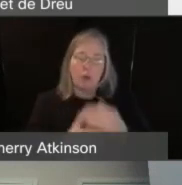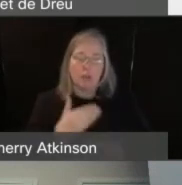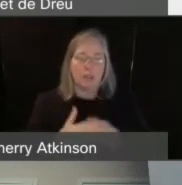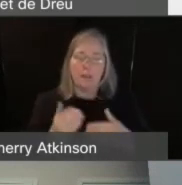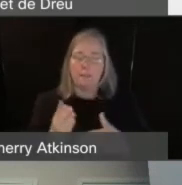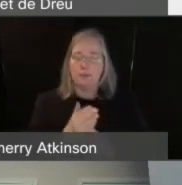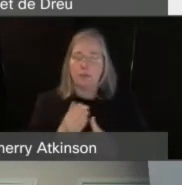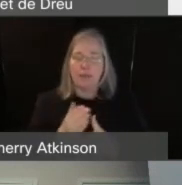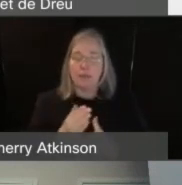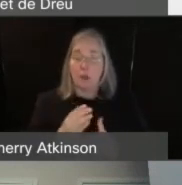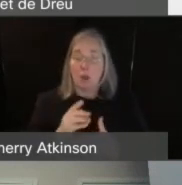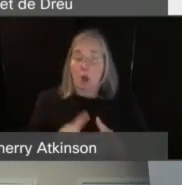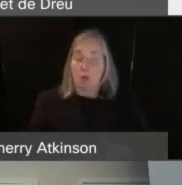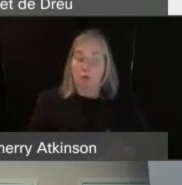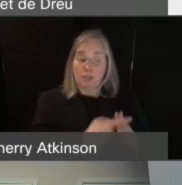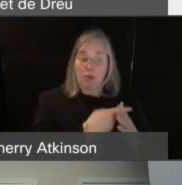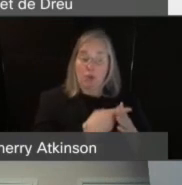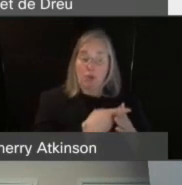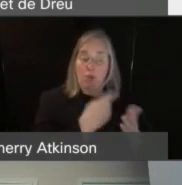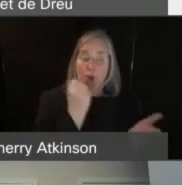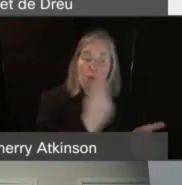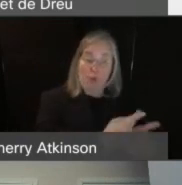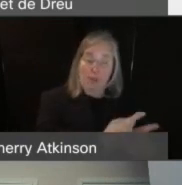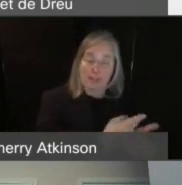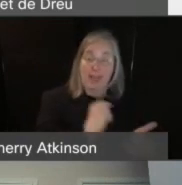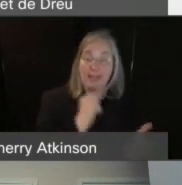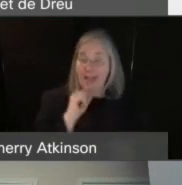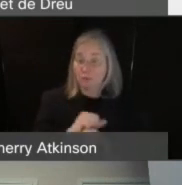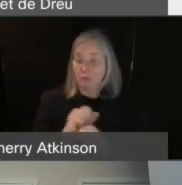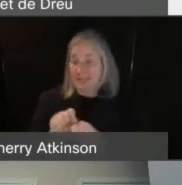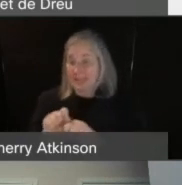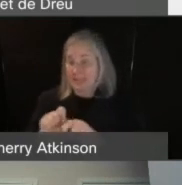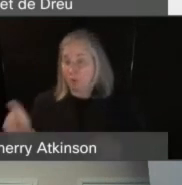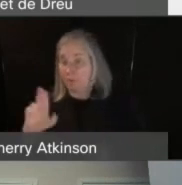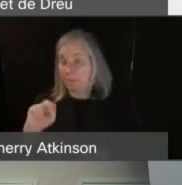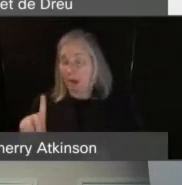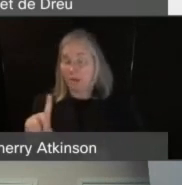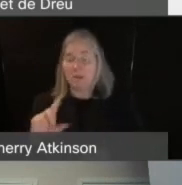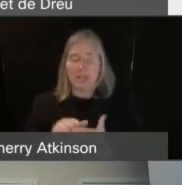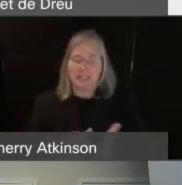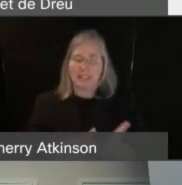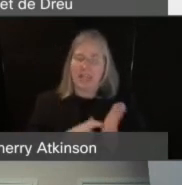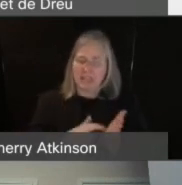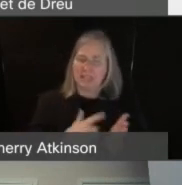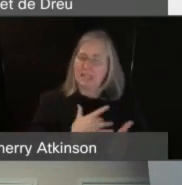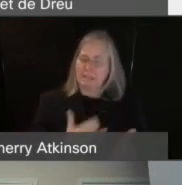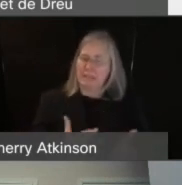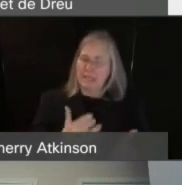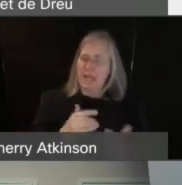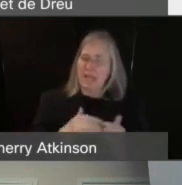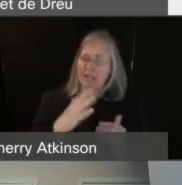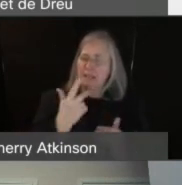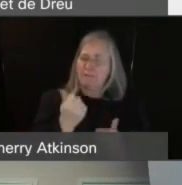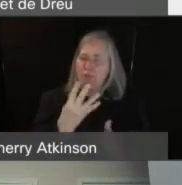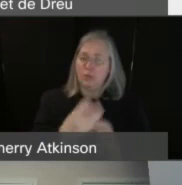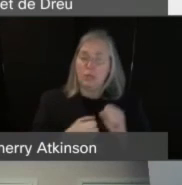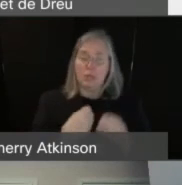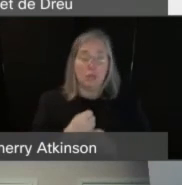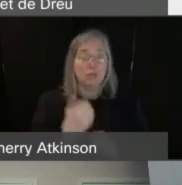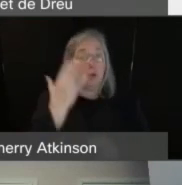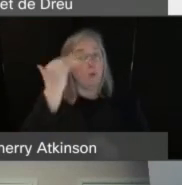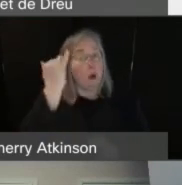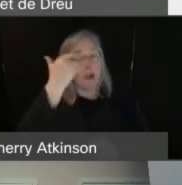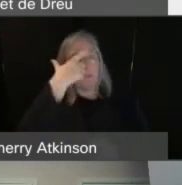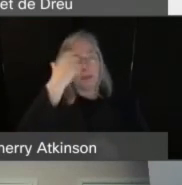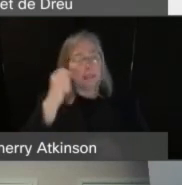original authorization and actually issue the bond could take typically at least a few years because of the timing.